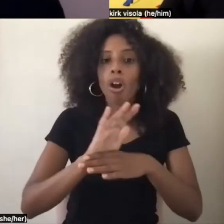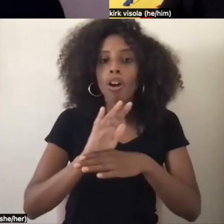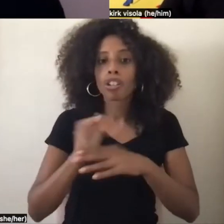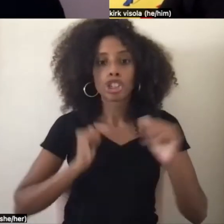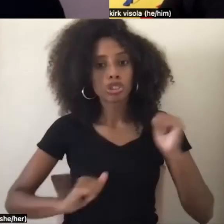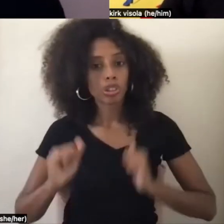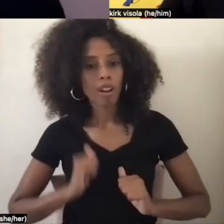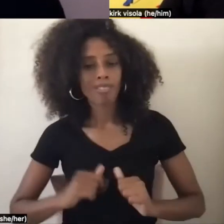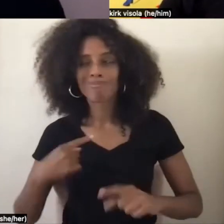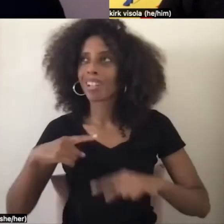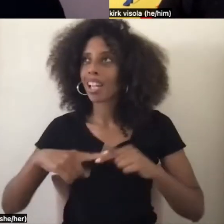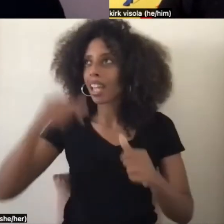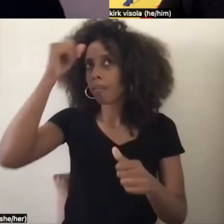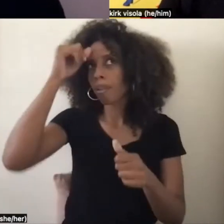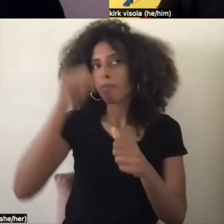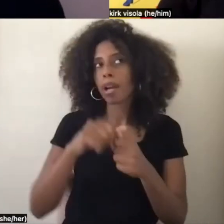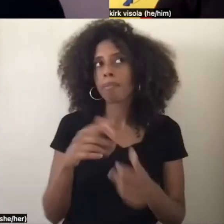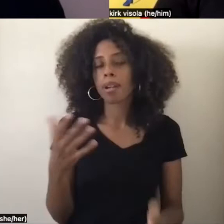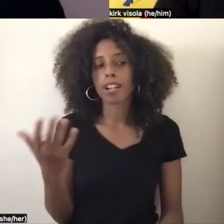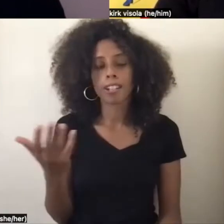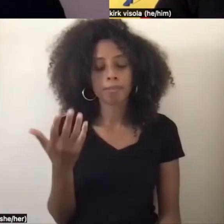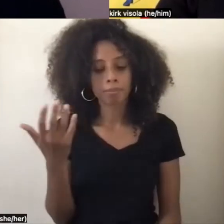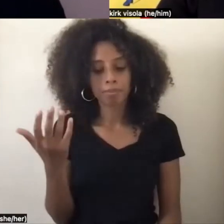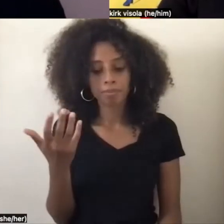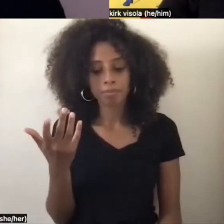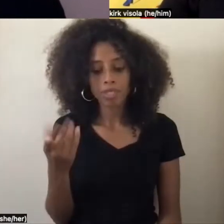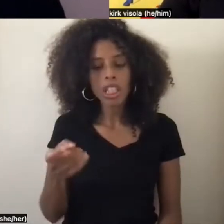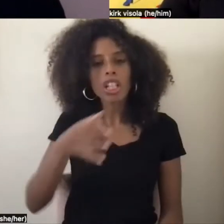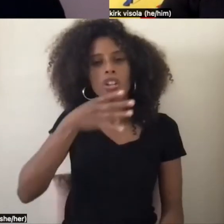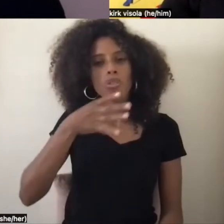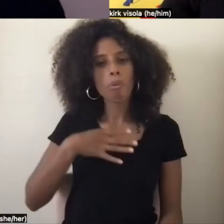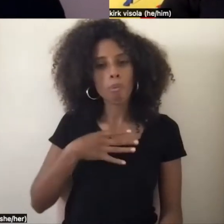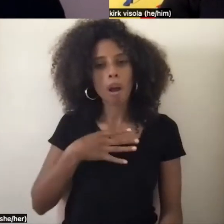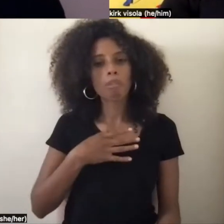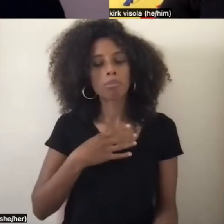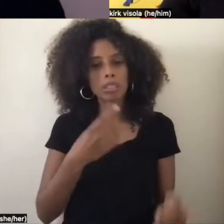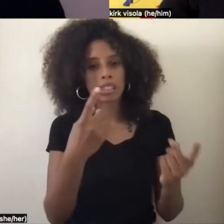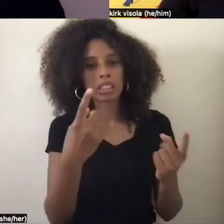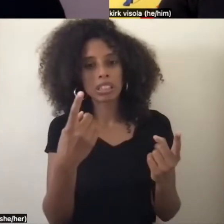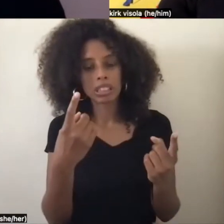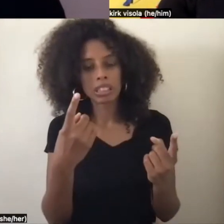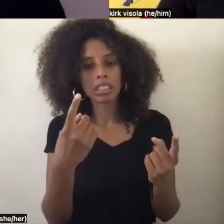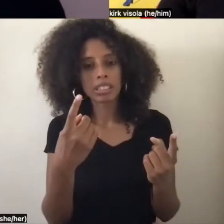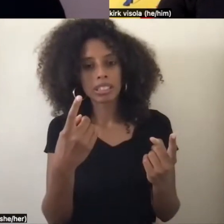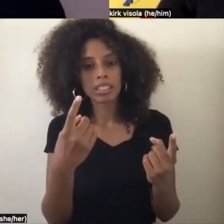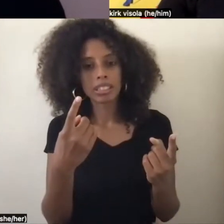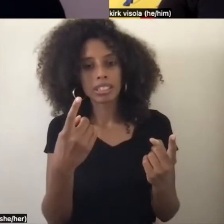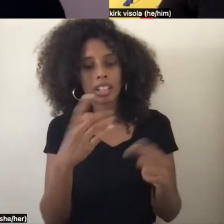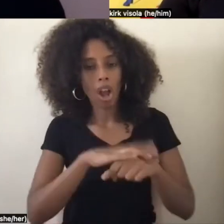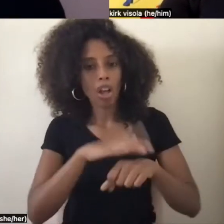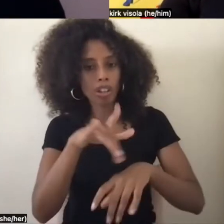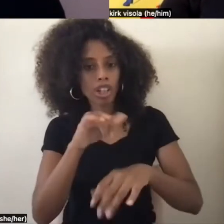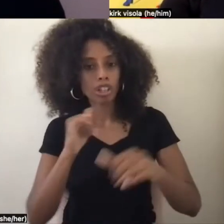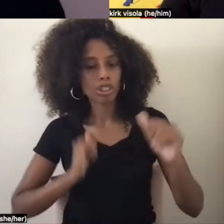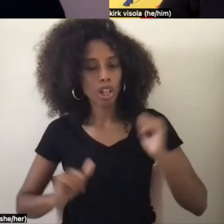remember, there was a woman who came on and was speaking towards